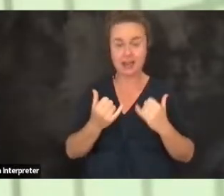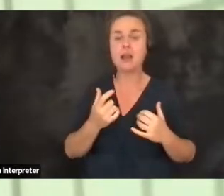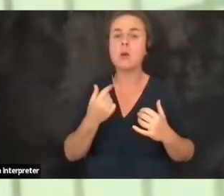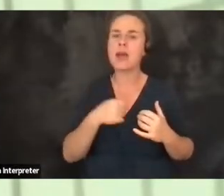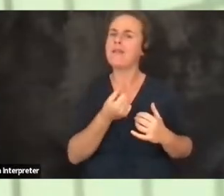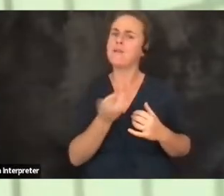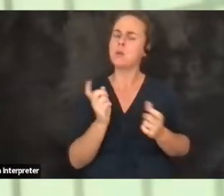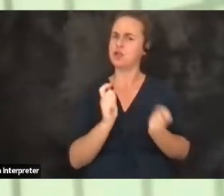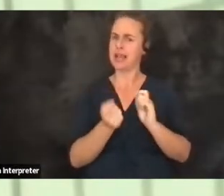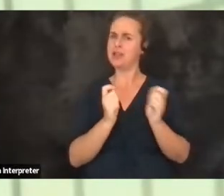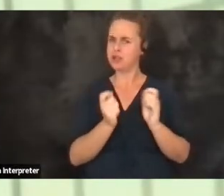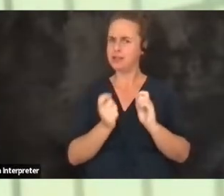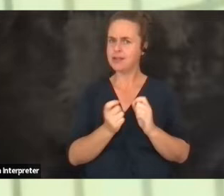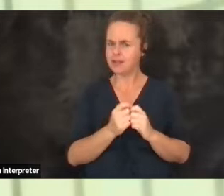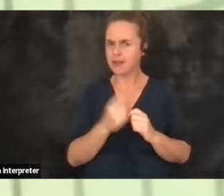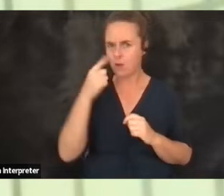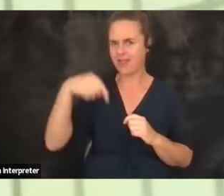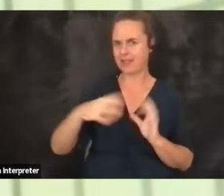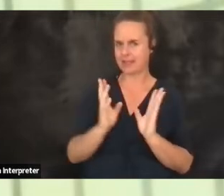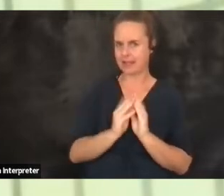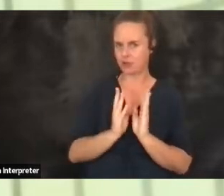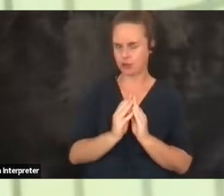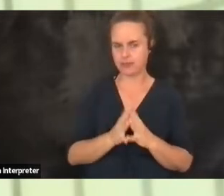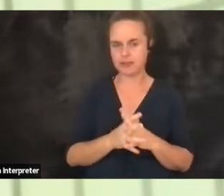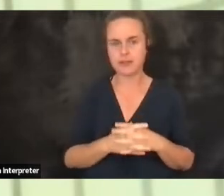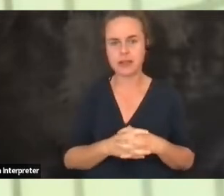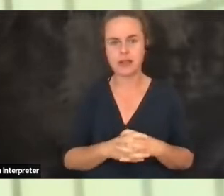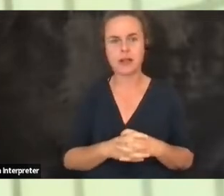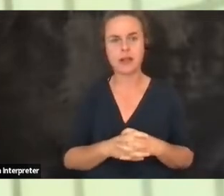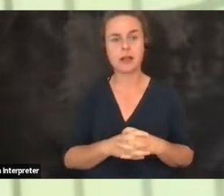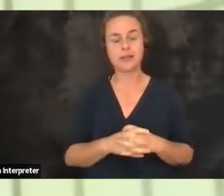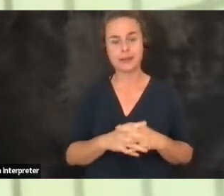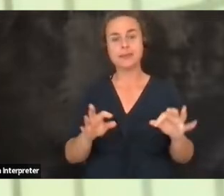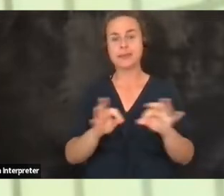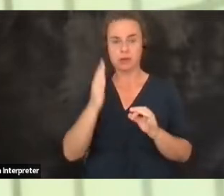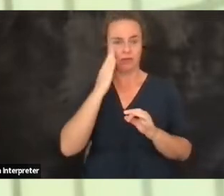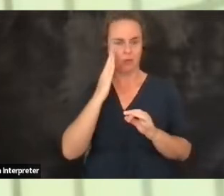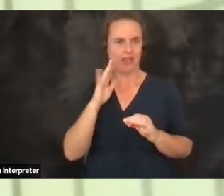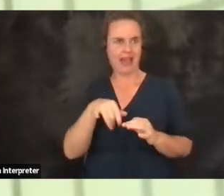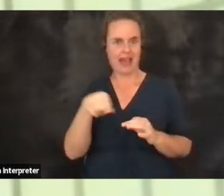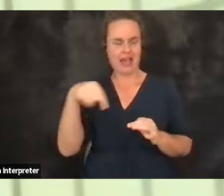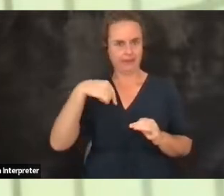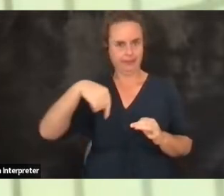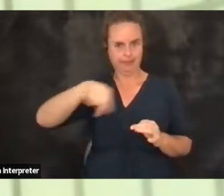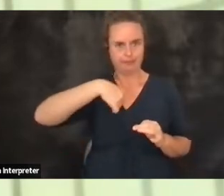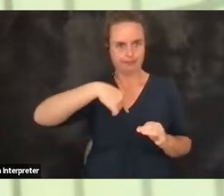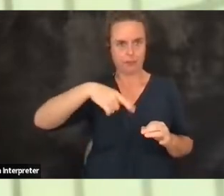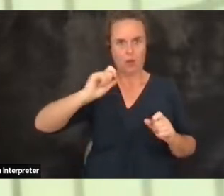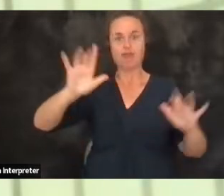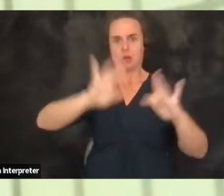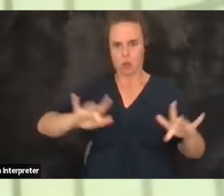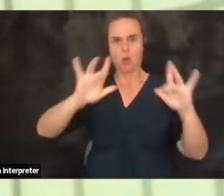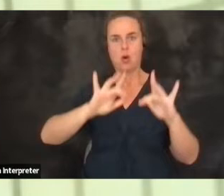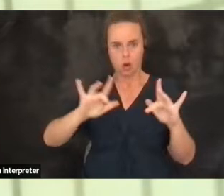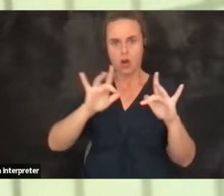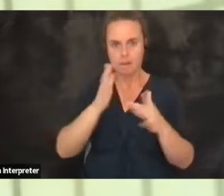think will help. One, good to know that sections of this meeting will be recorded and made available for folks who could not make it today. All